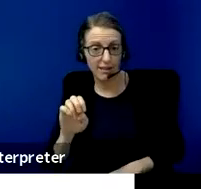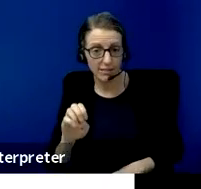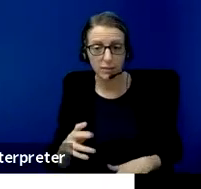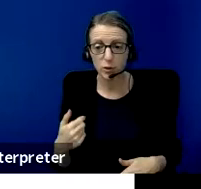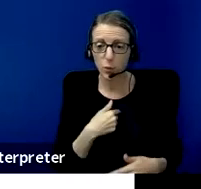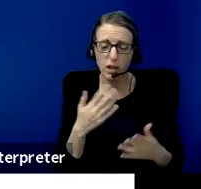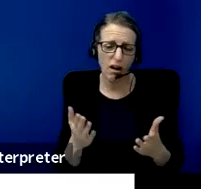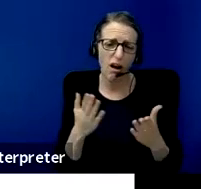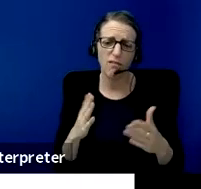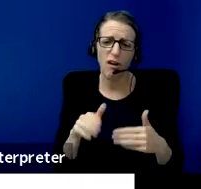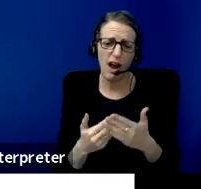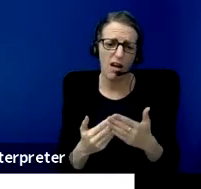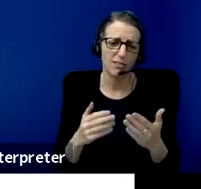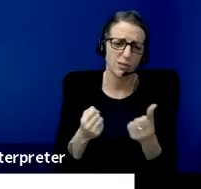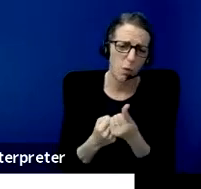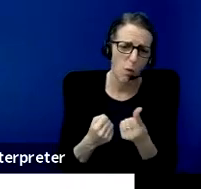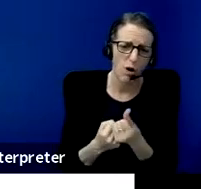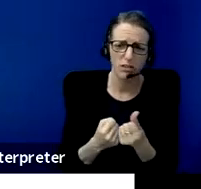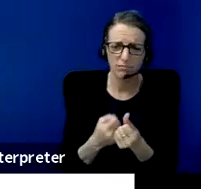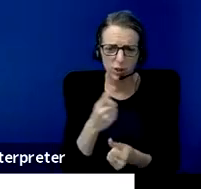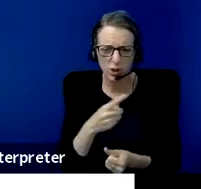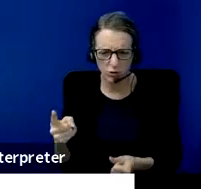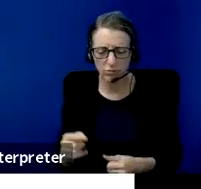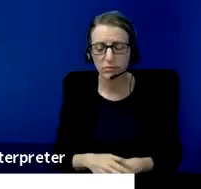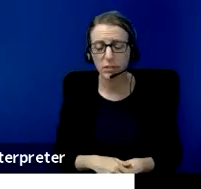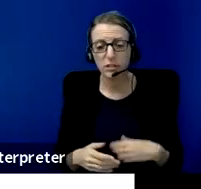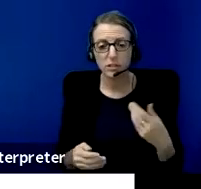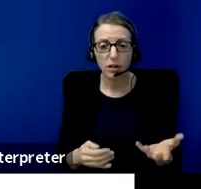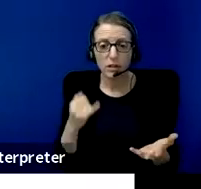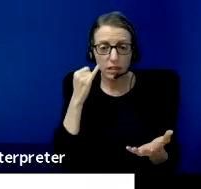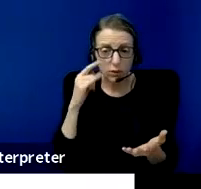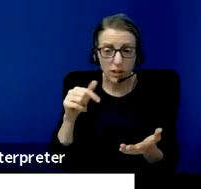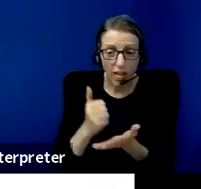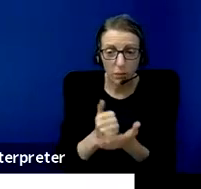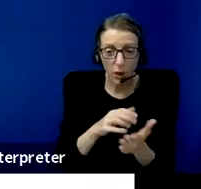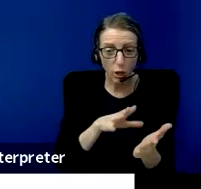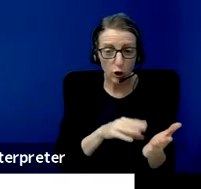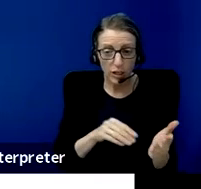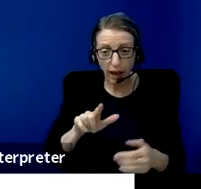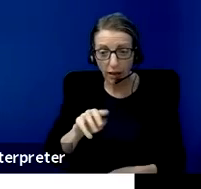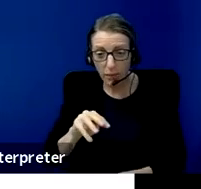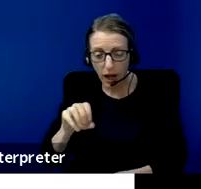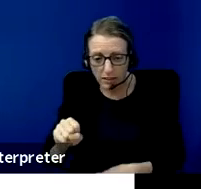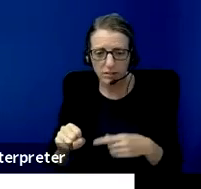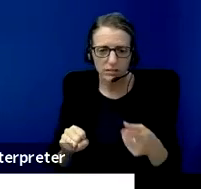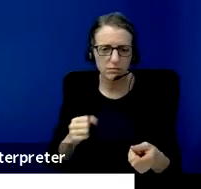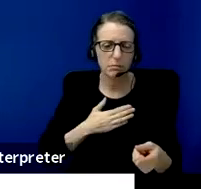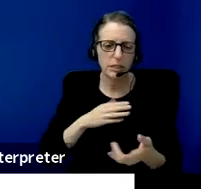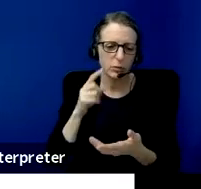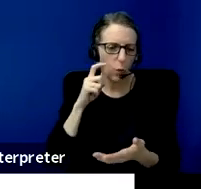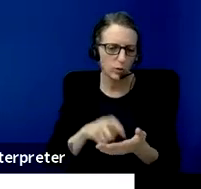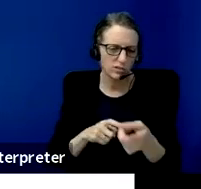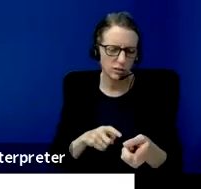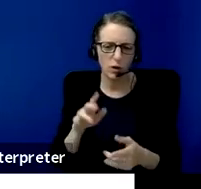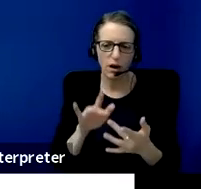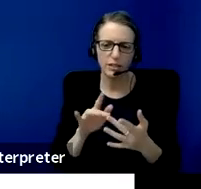help. So these are your contacts to help with your learning management systems at the ESDs.